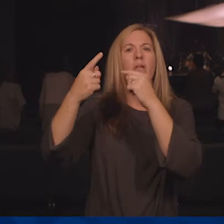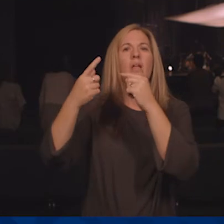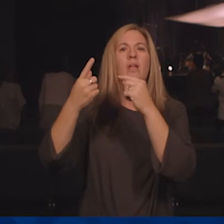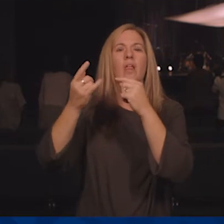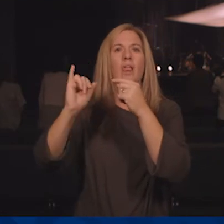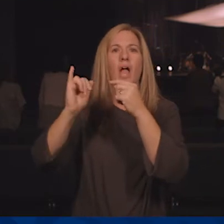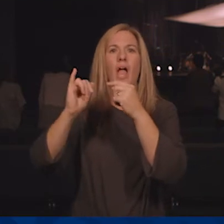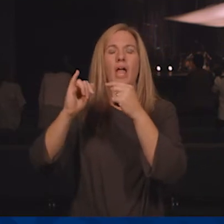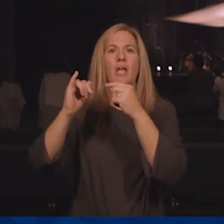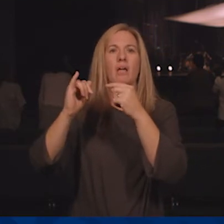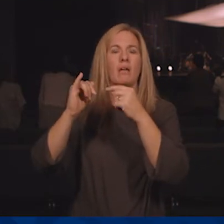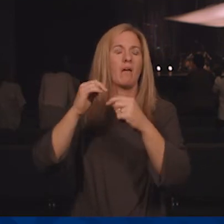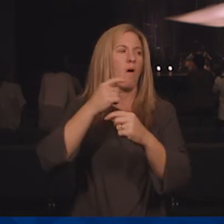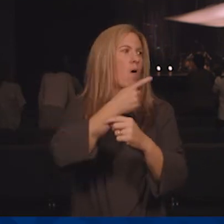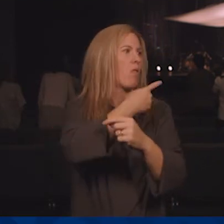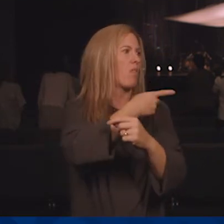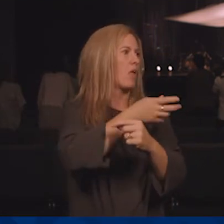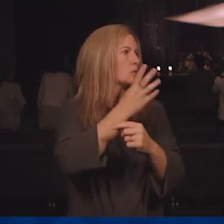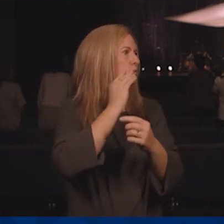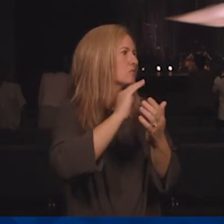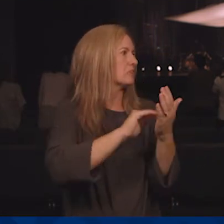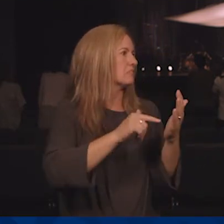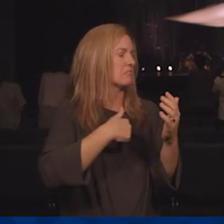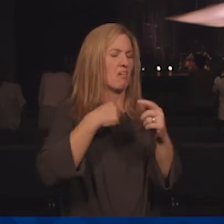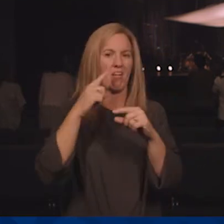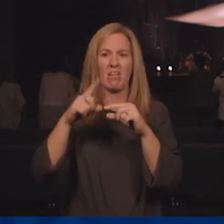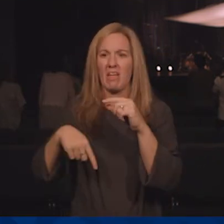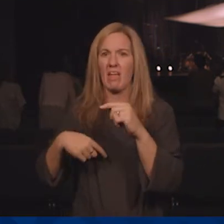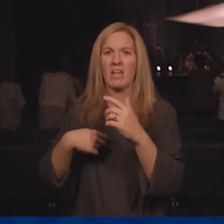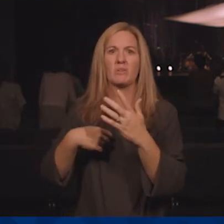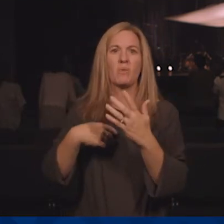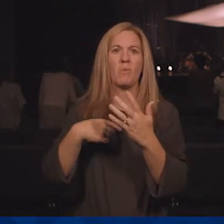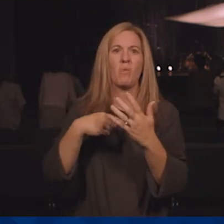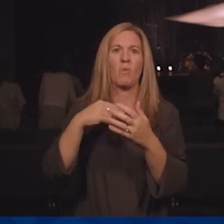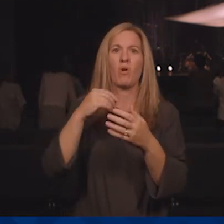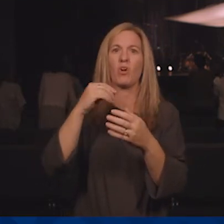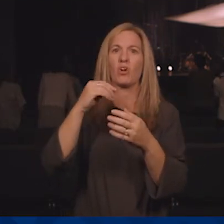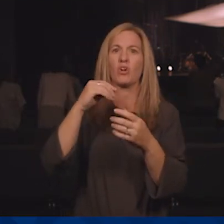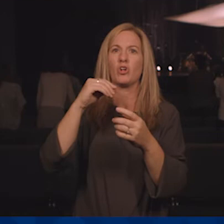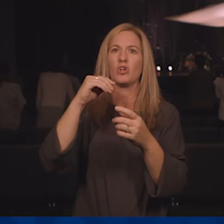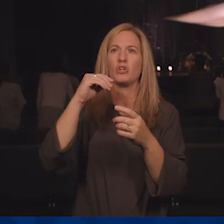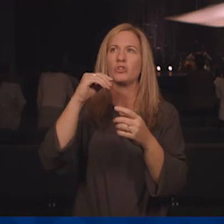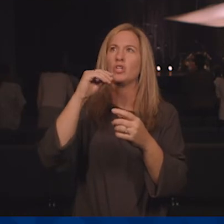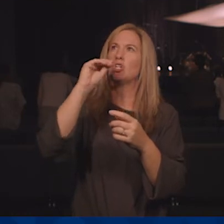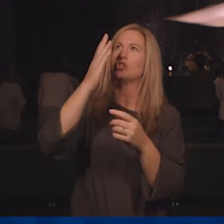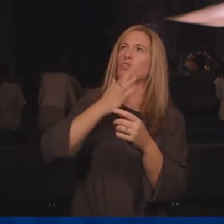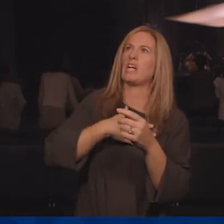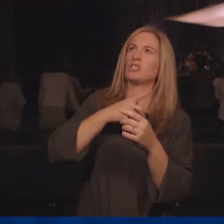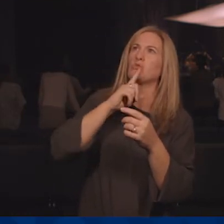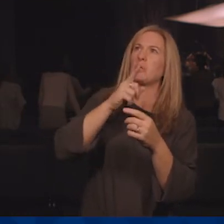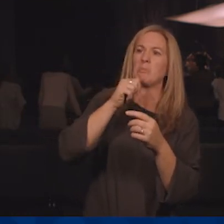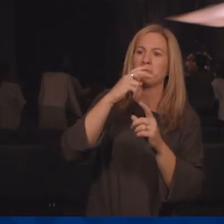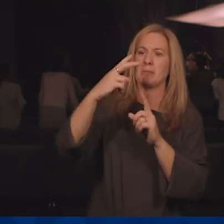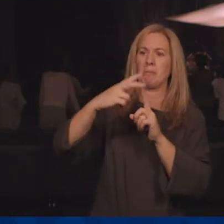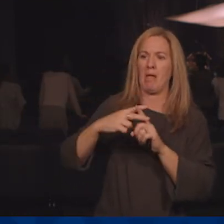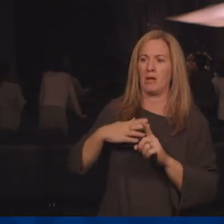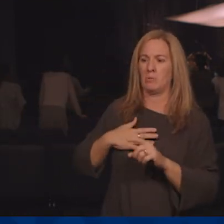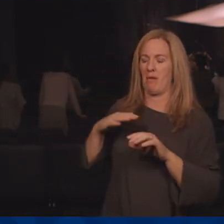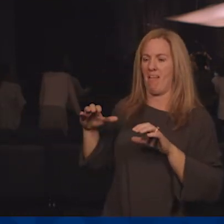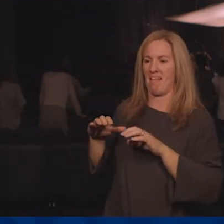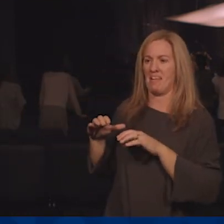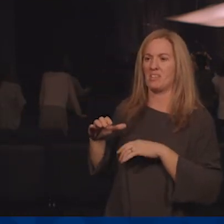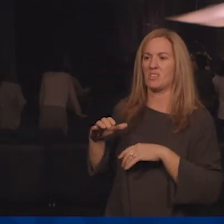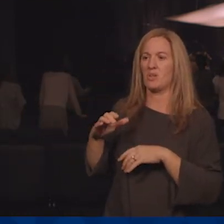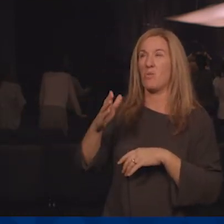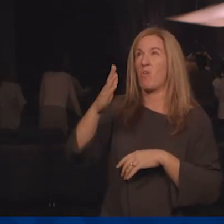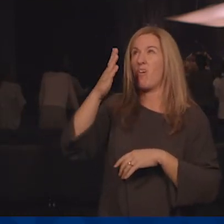everybody else gets to be forgiven except for me, or grace is real except for what I did, or God is love